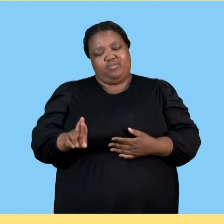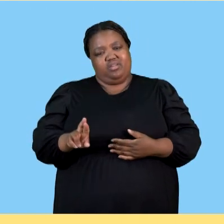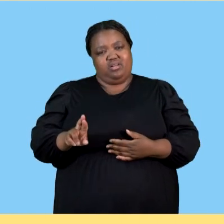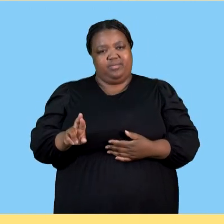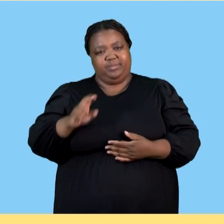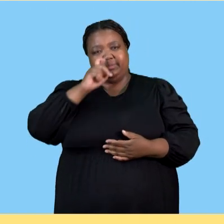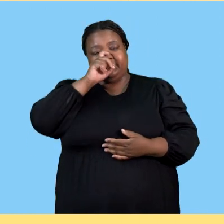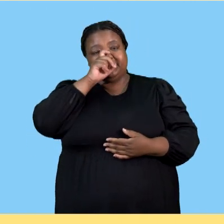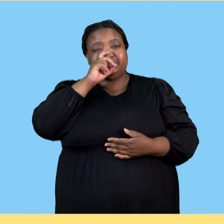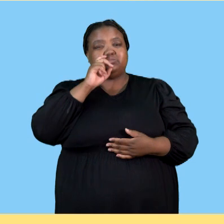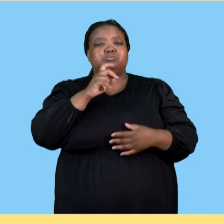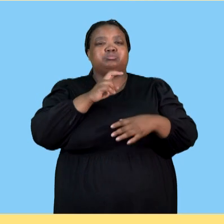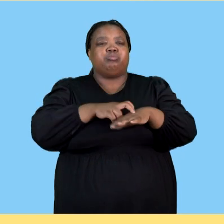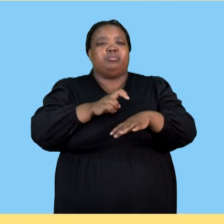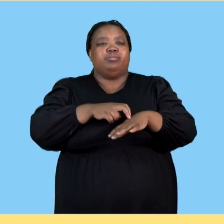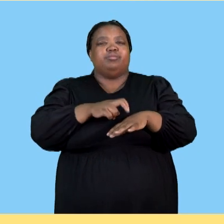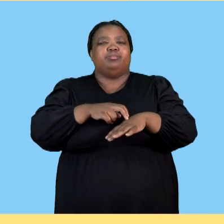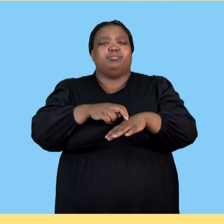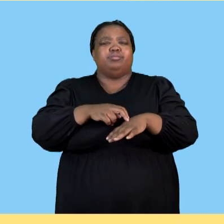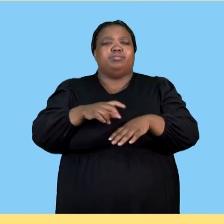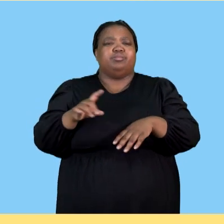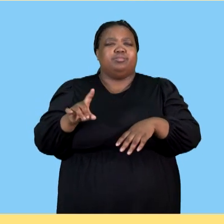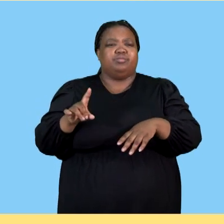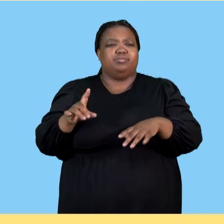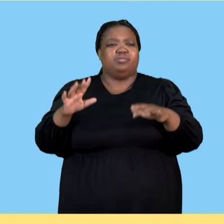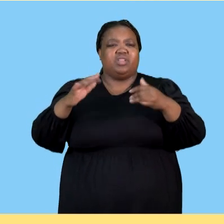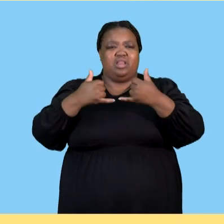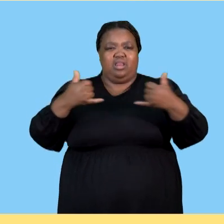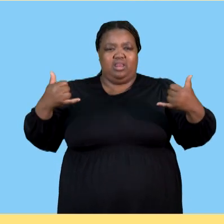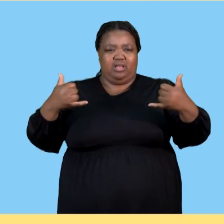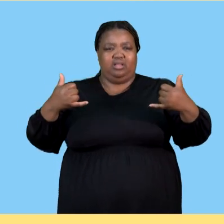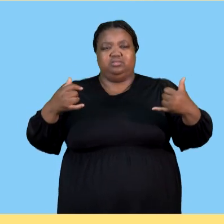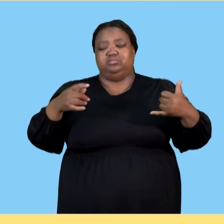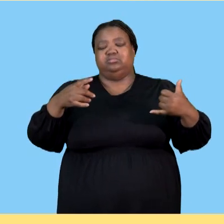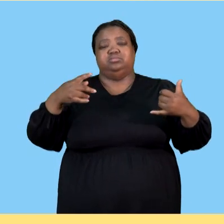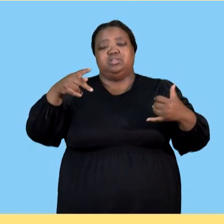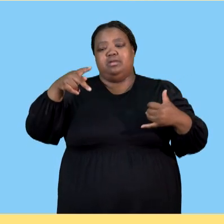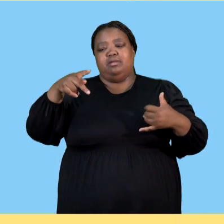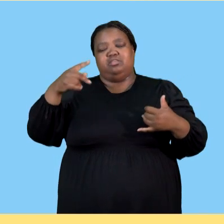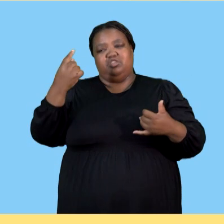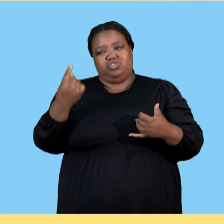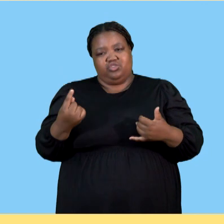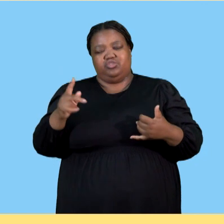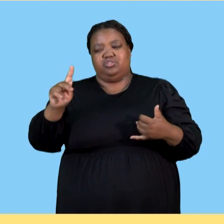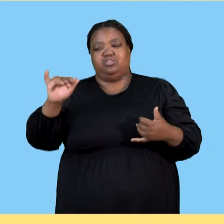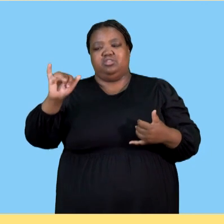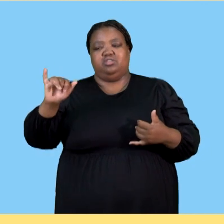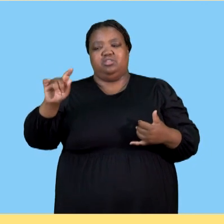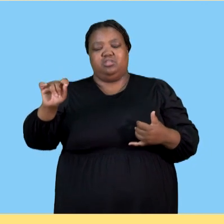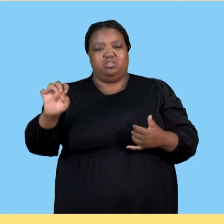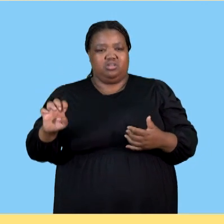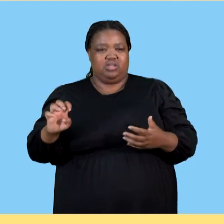rand for the wood. And we also need line per kite. Then we say plus the